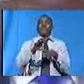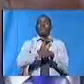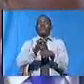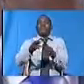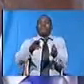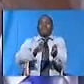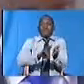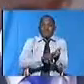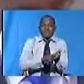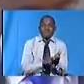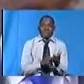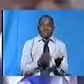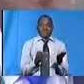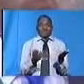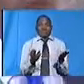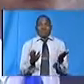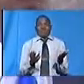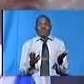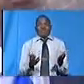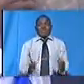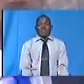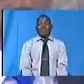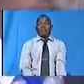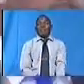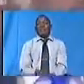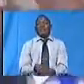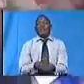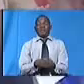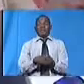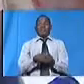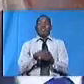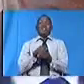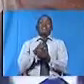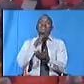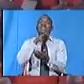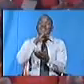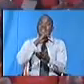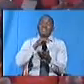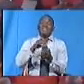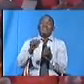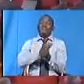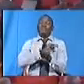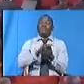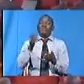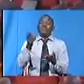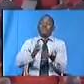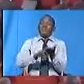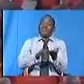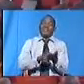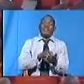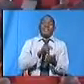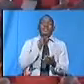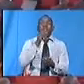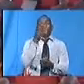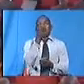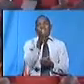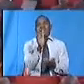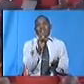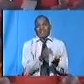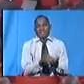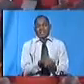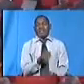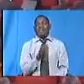The usual bloated register issues were no longer present. And in